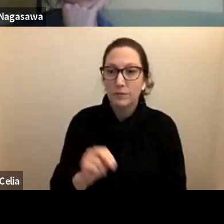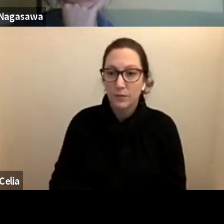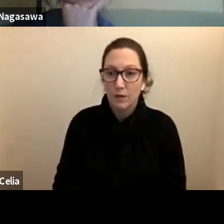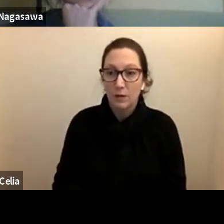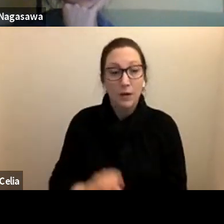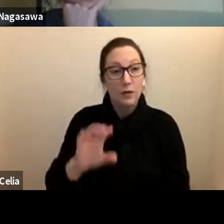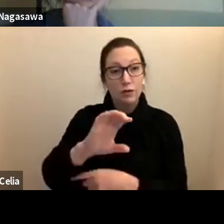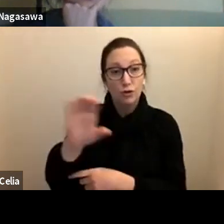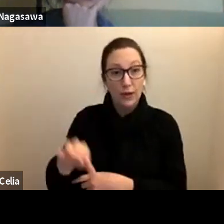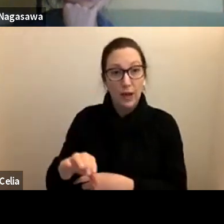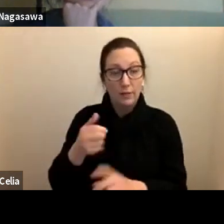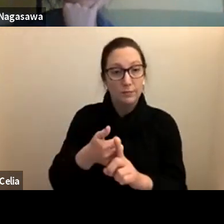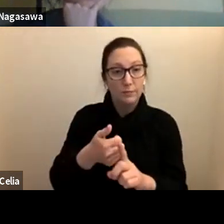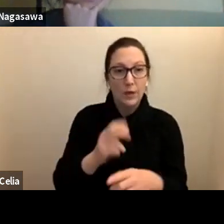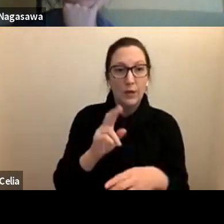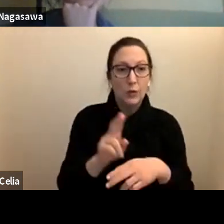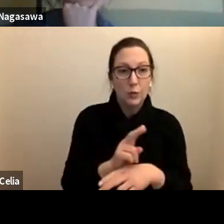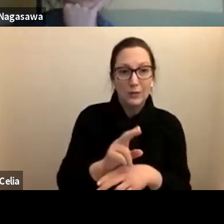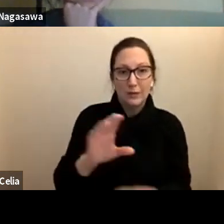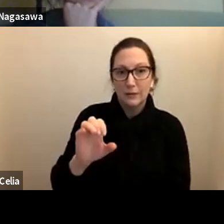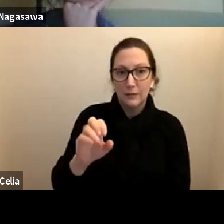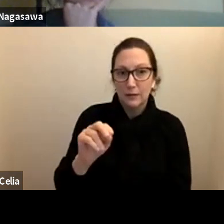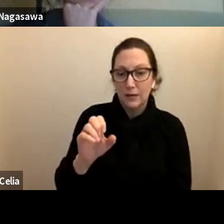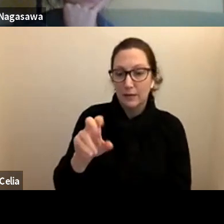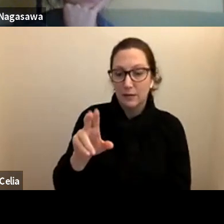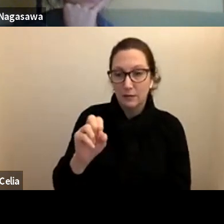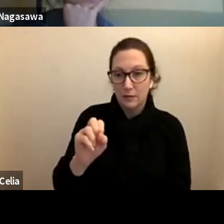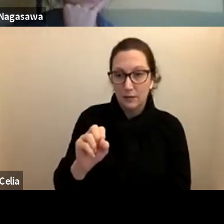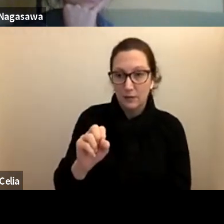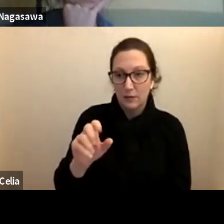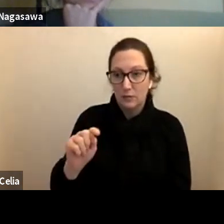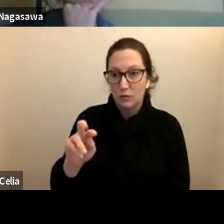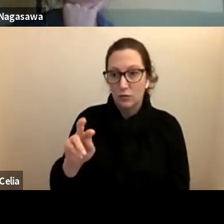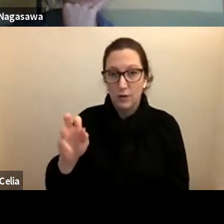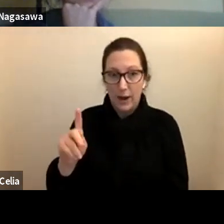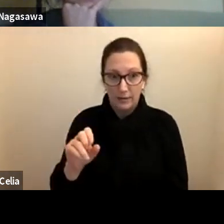Chicago uses census tracts, not Geo Codes, but there are